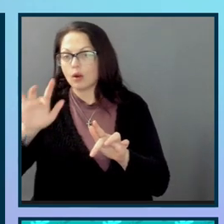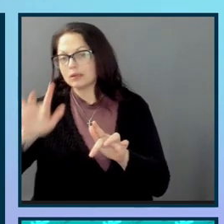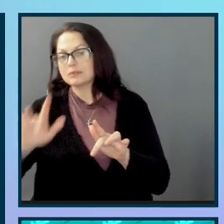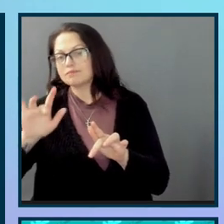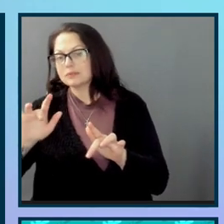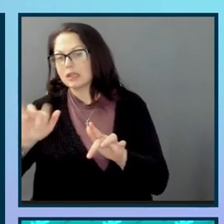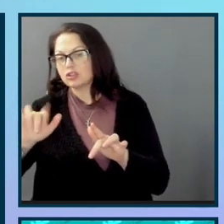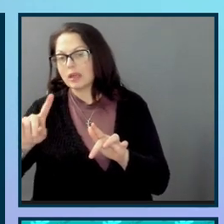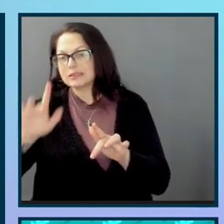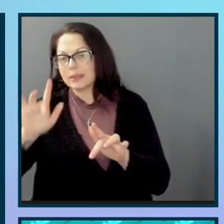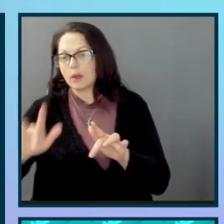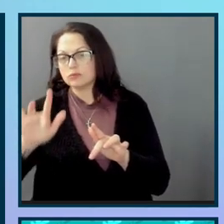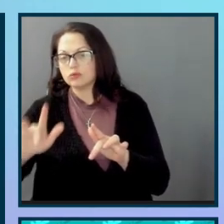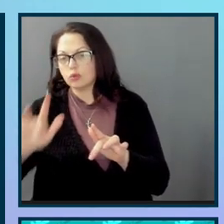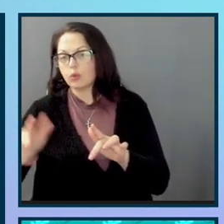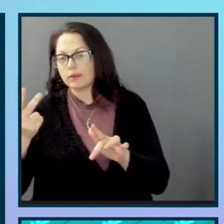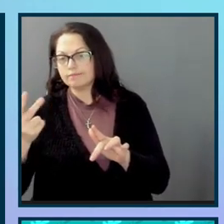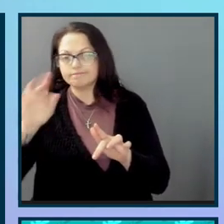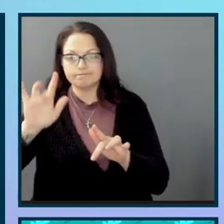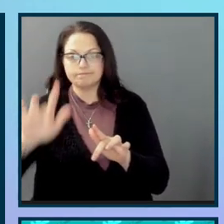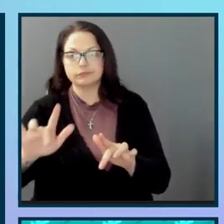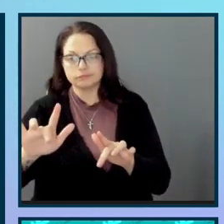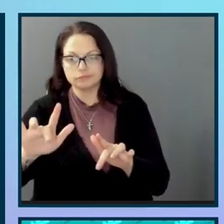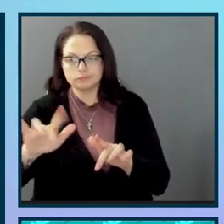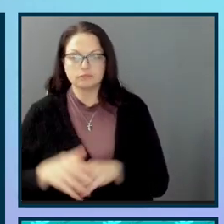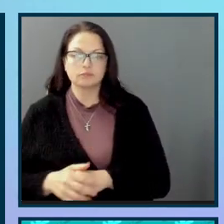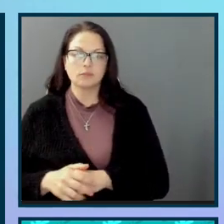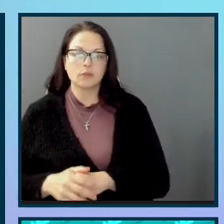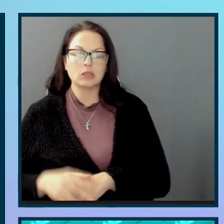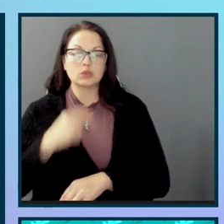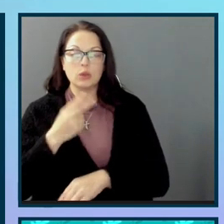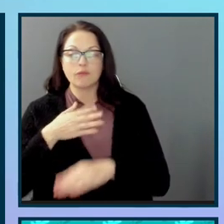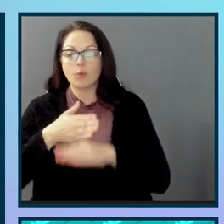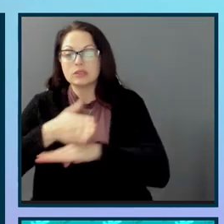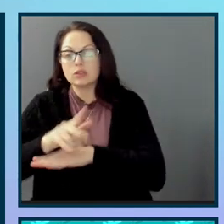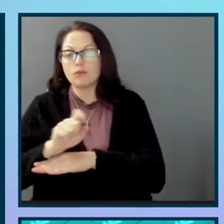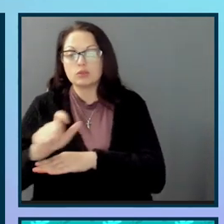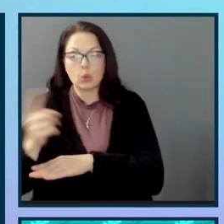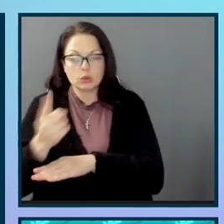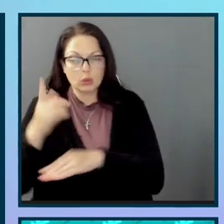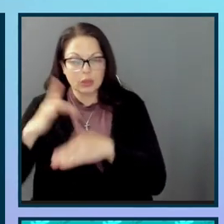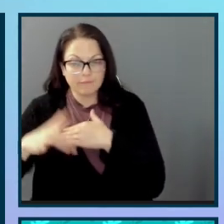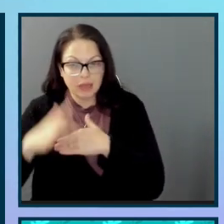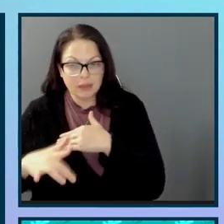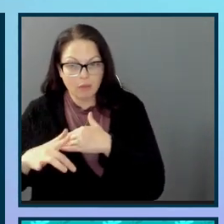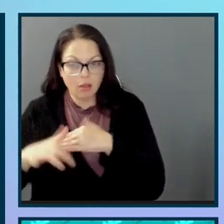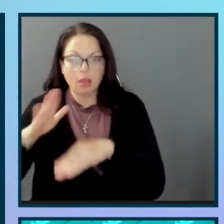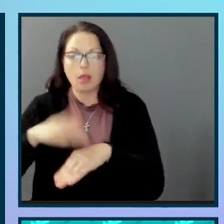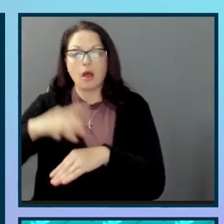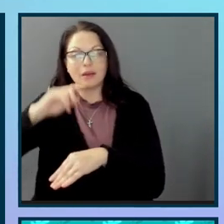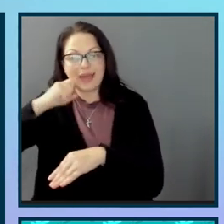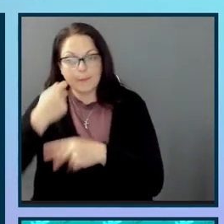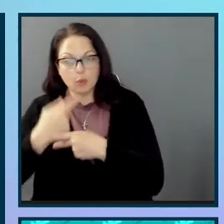times. So the VoiceOver tool is only available on Apple